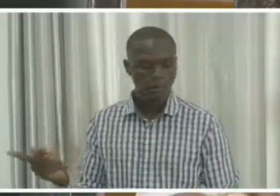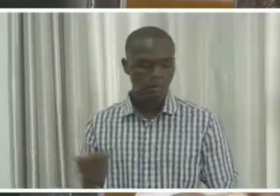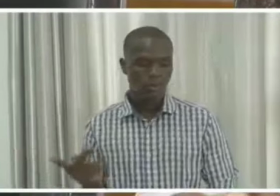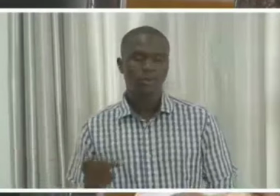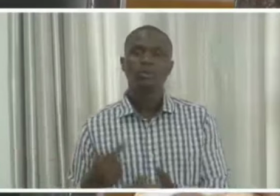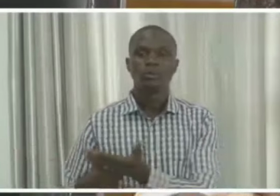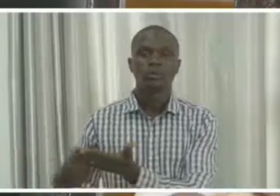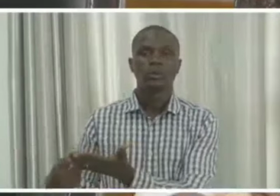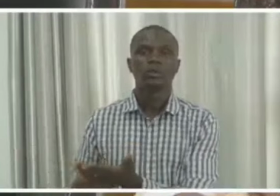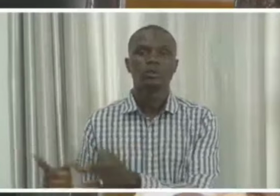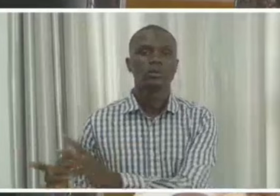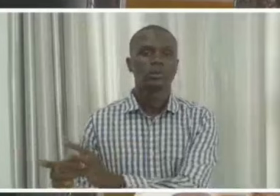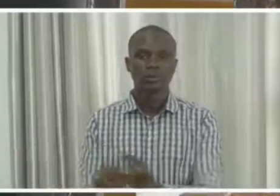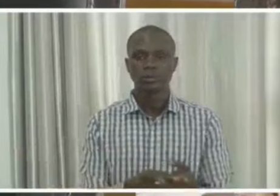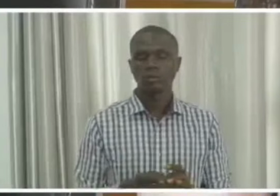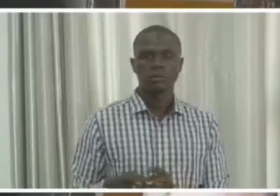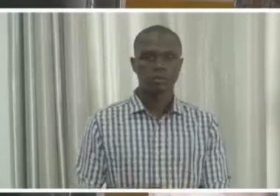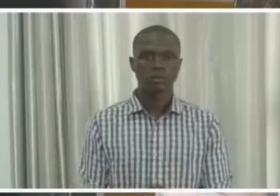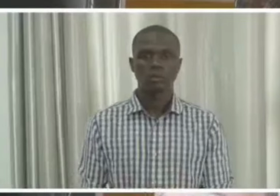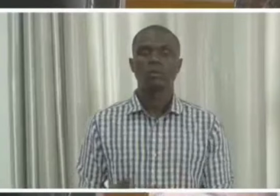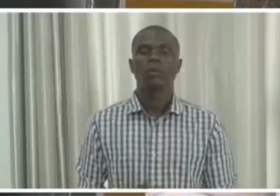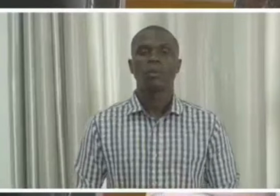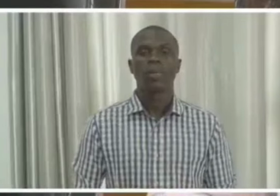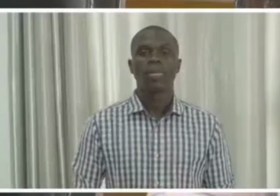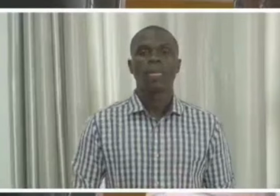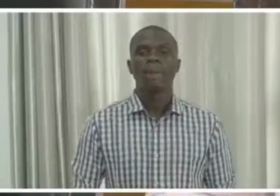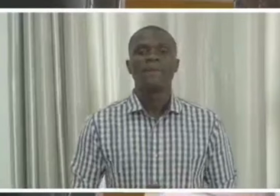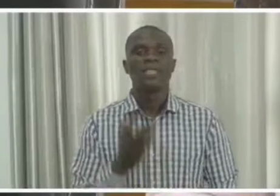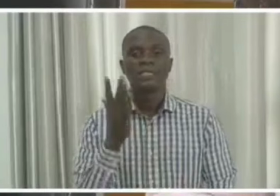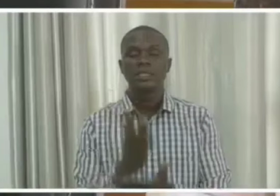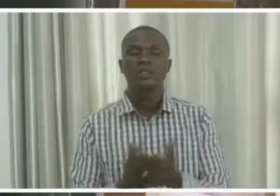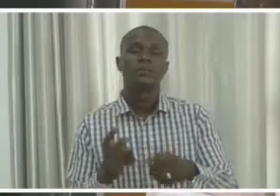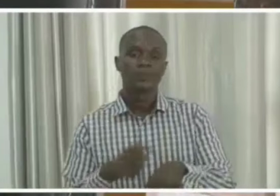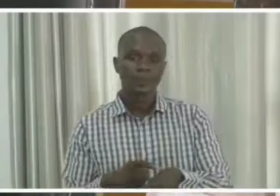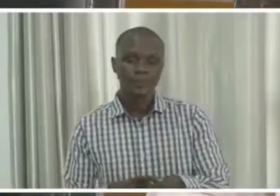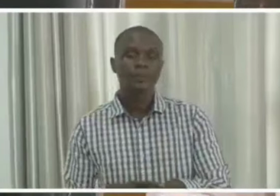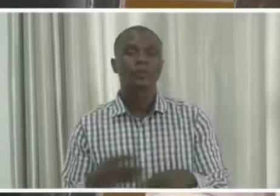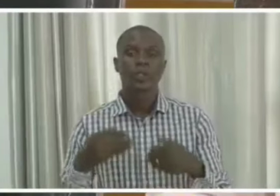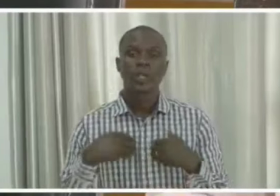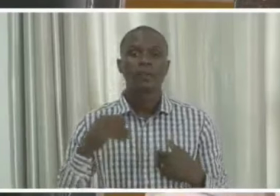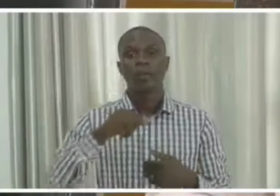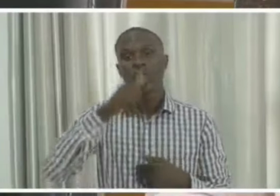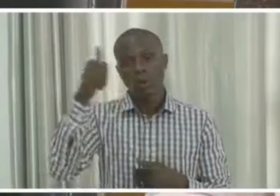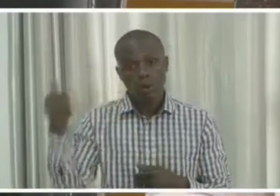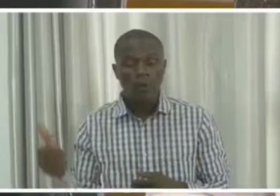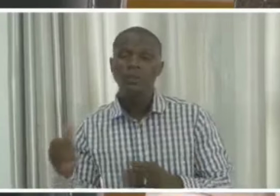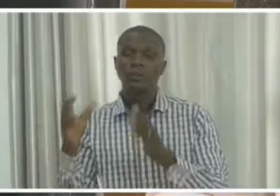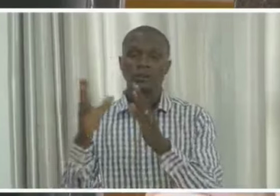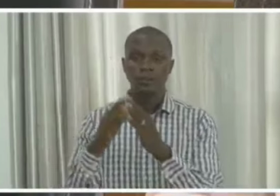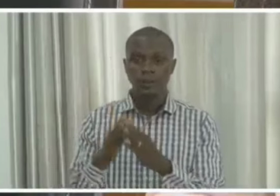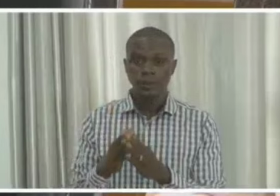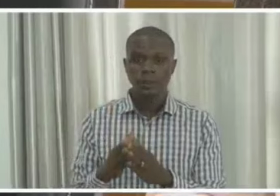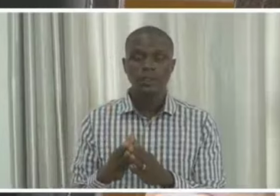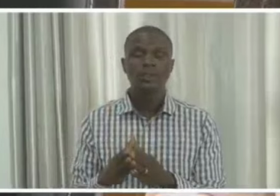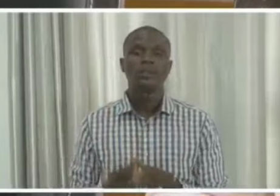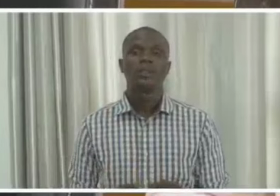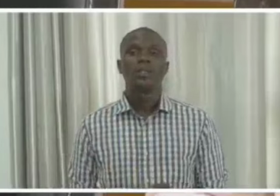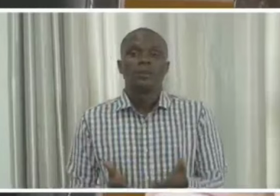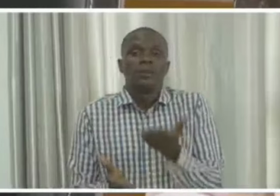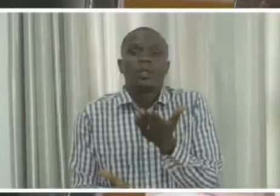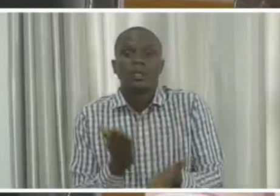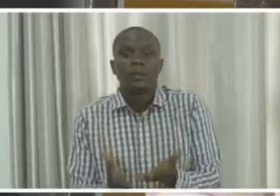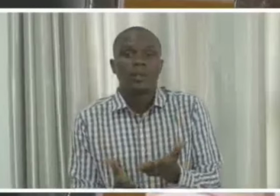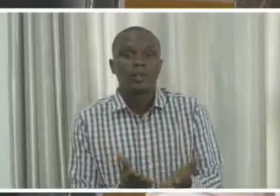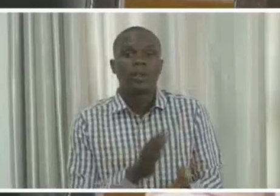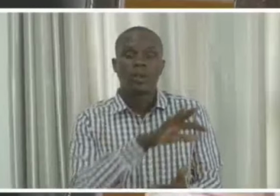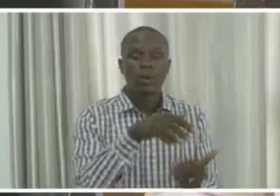now where presidents then they come. So heads of state or heads of governments, because not so all countries, the presidents, they head